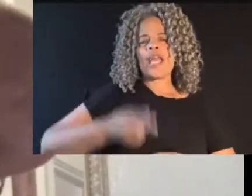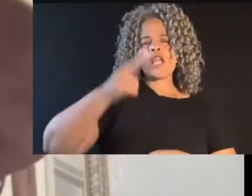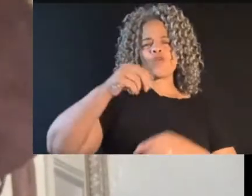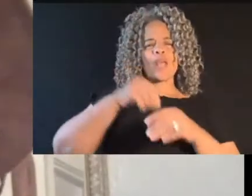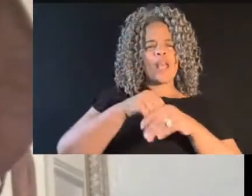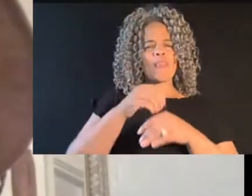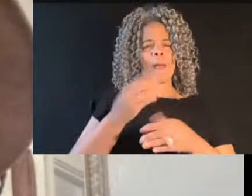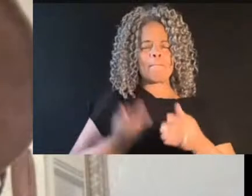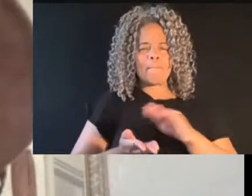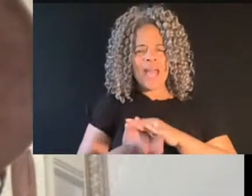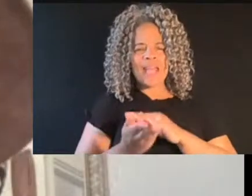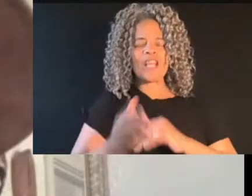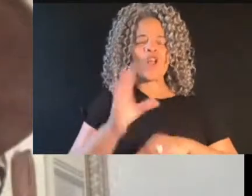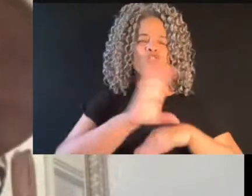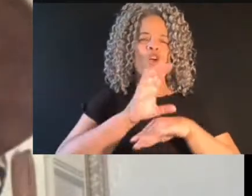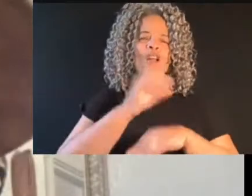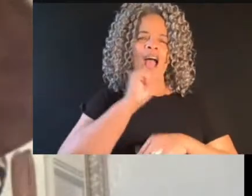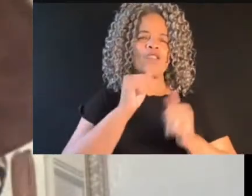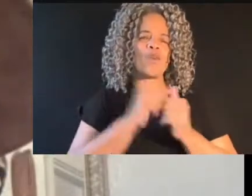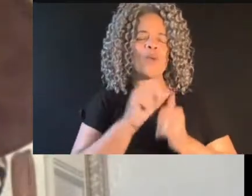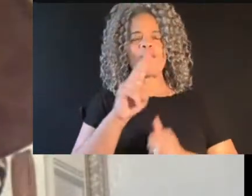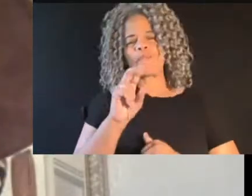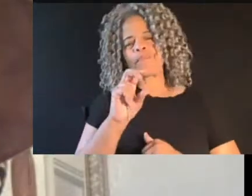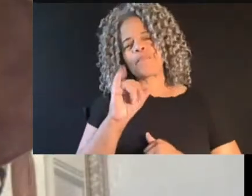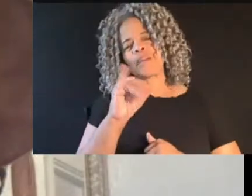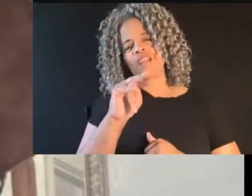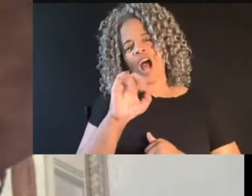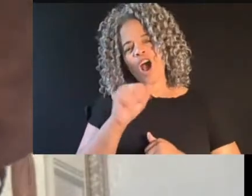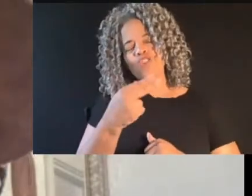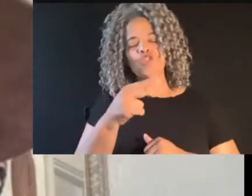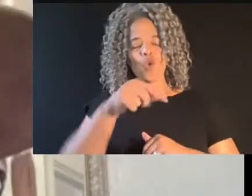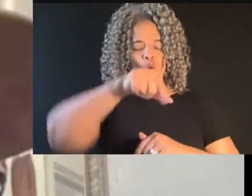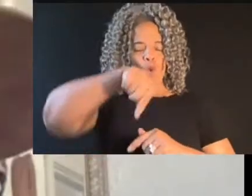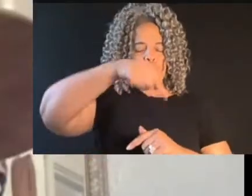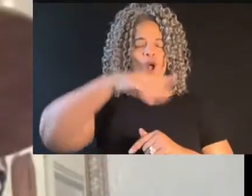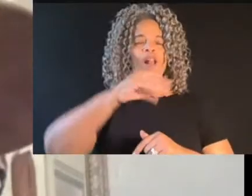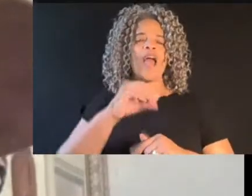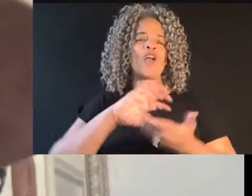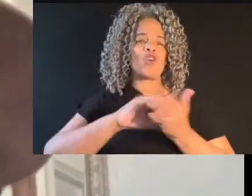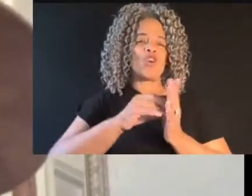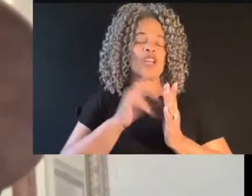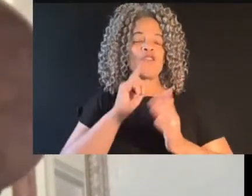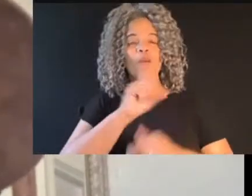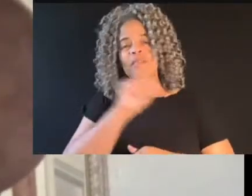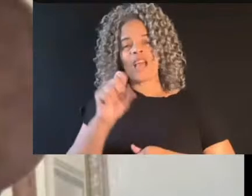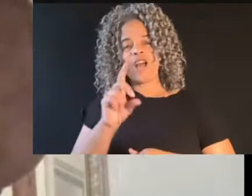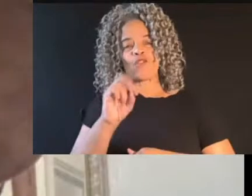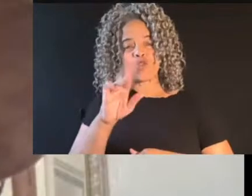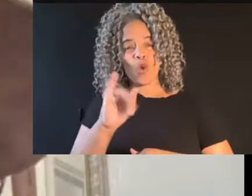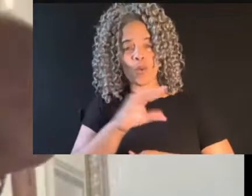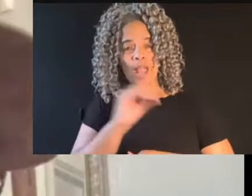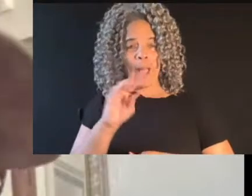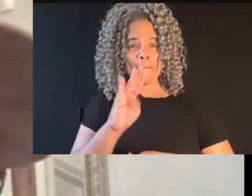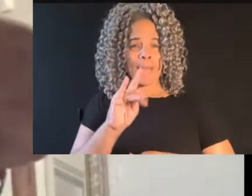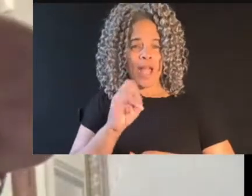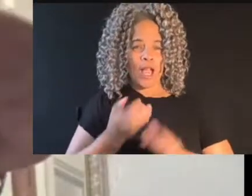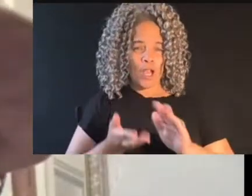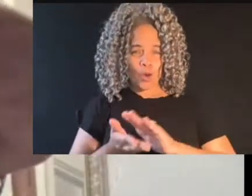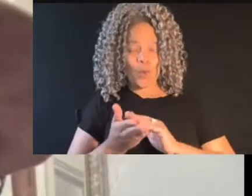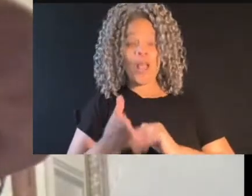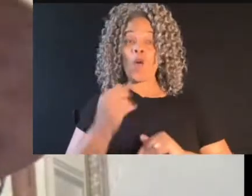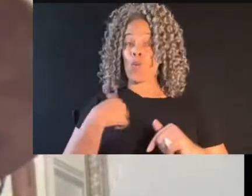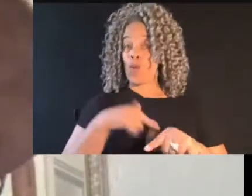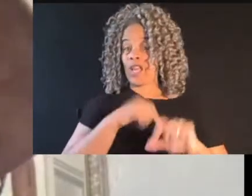is chocolate ice cream with a ganache swirl and cookies from Salvadorian Bakery. Vegan Do This